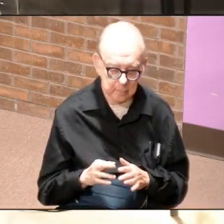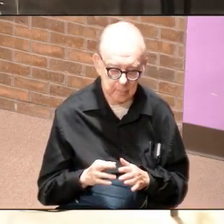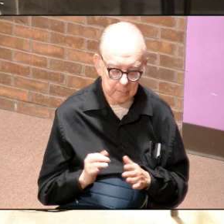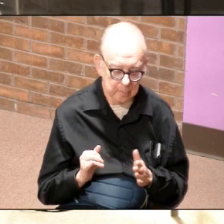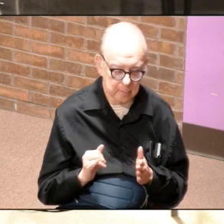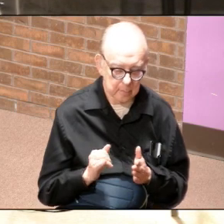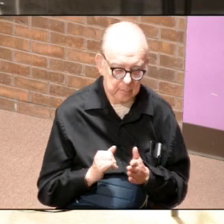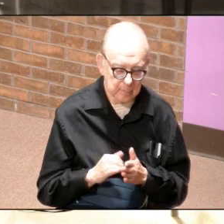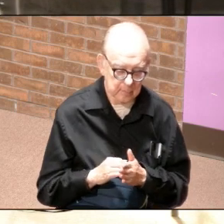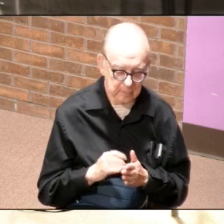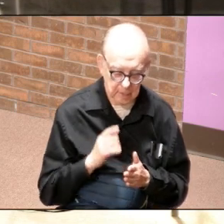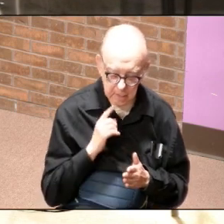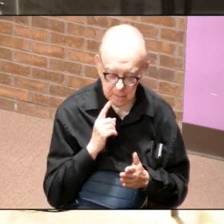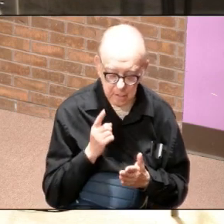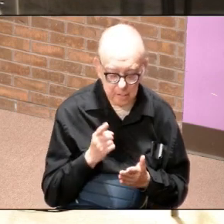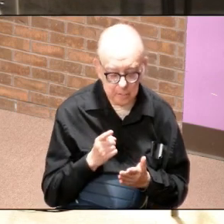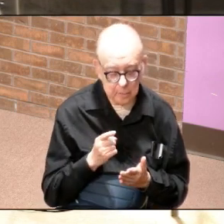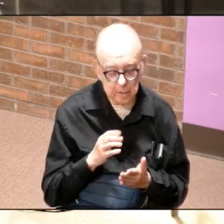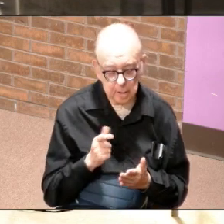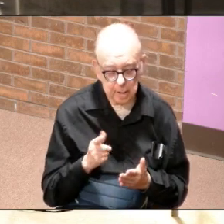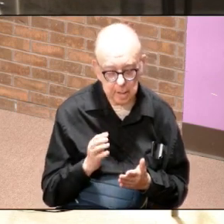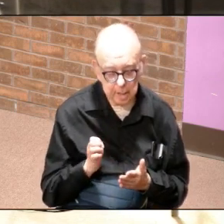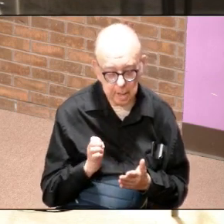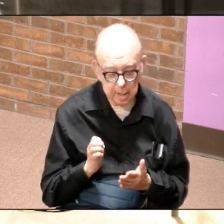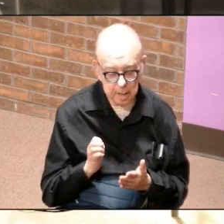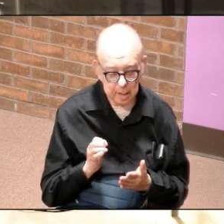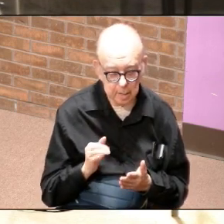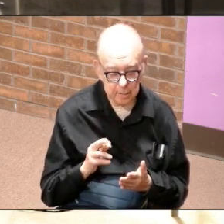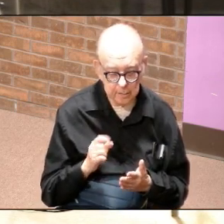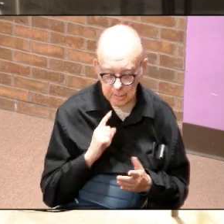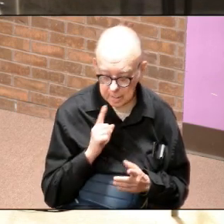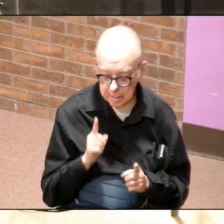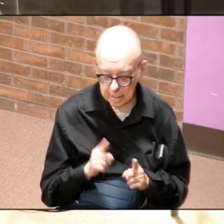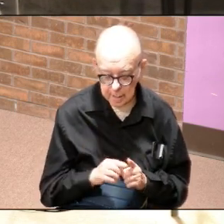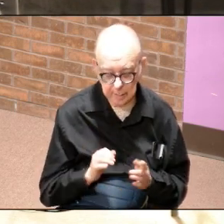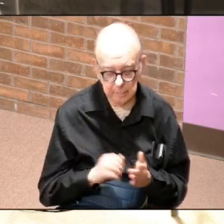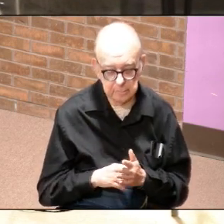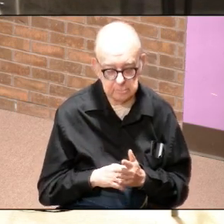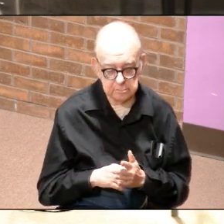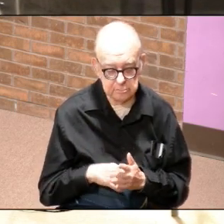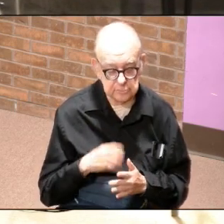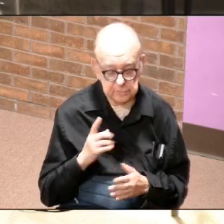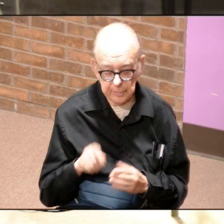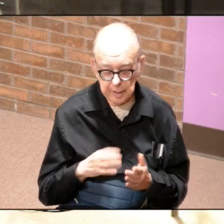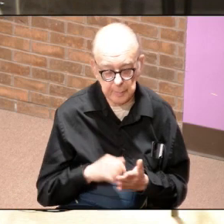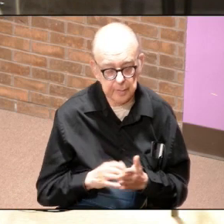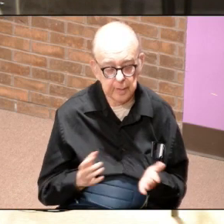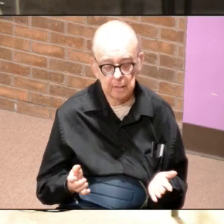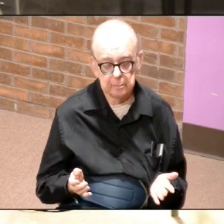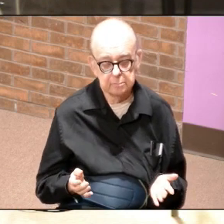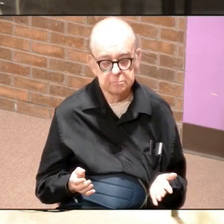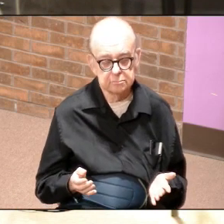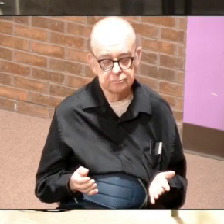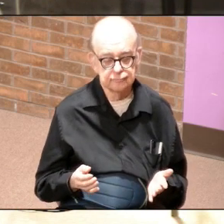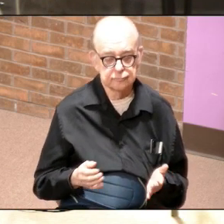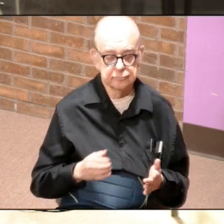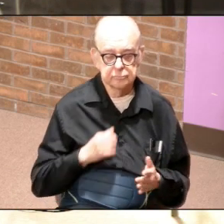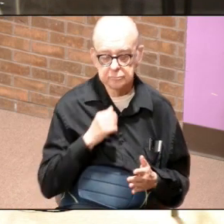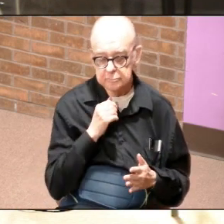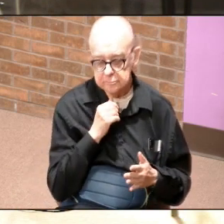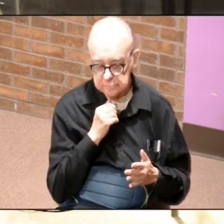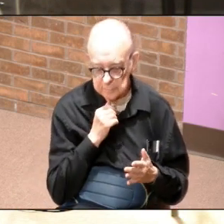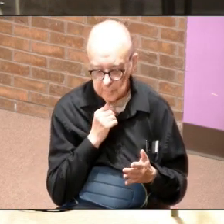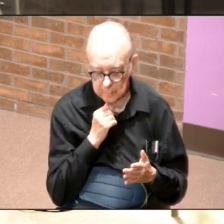this is what clean air is like? And you know the awesome thing about it? Is it doesn't cost